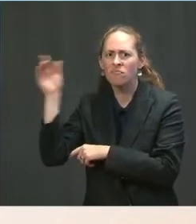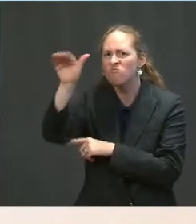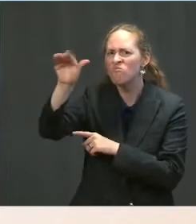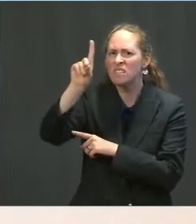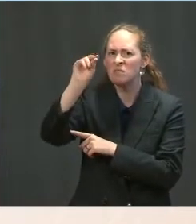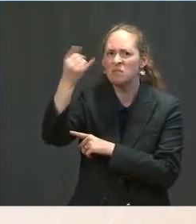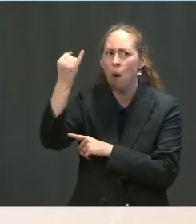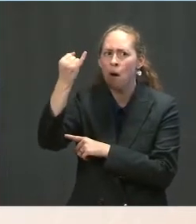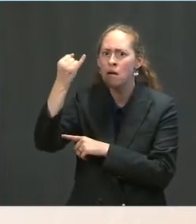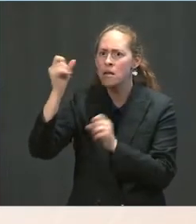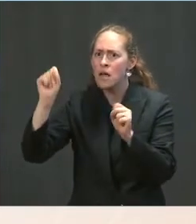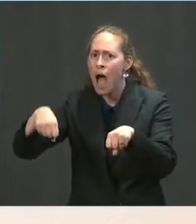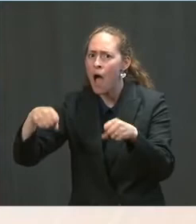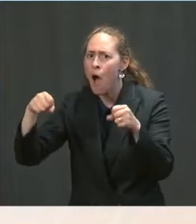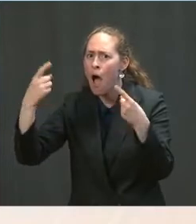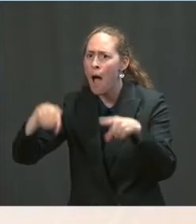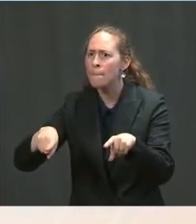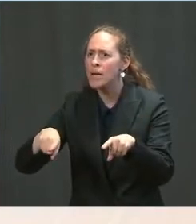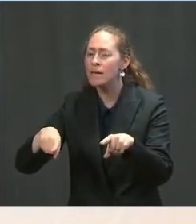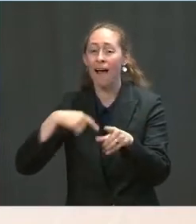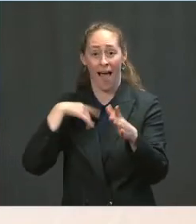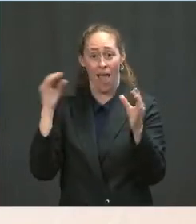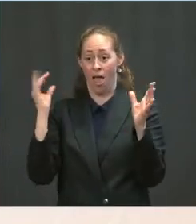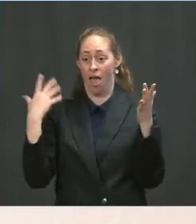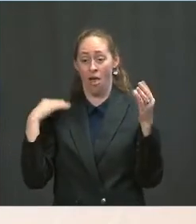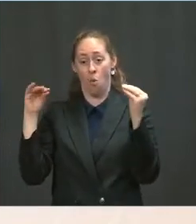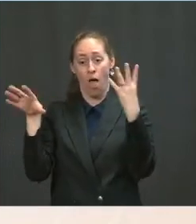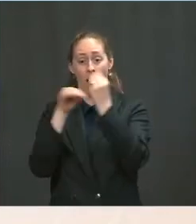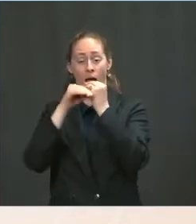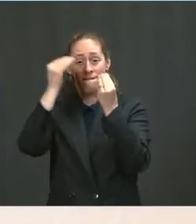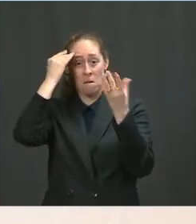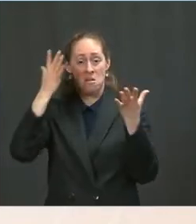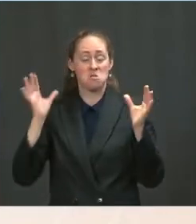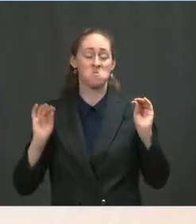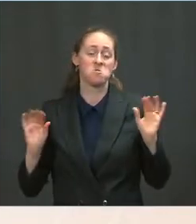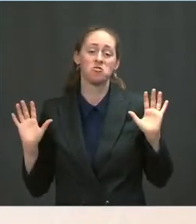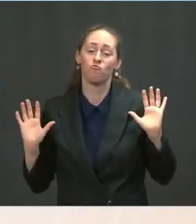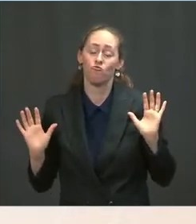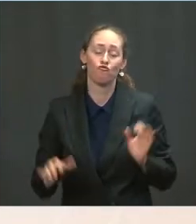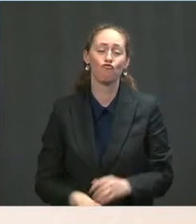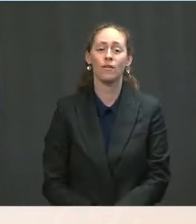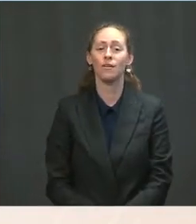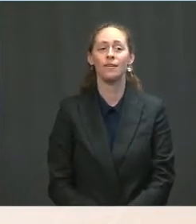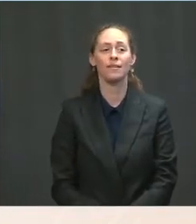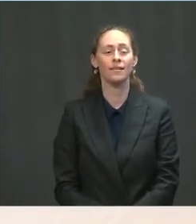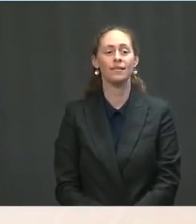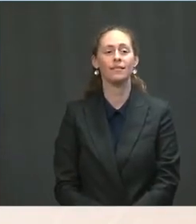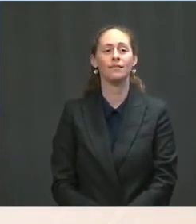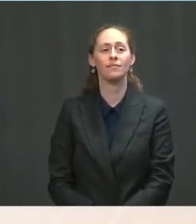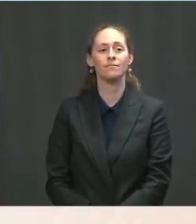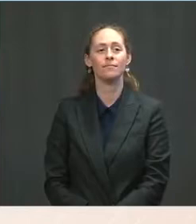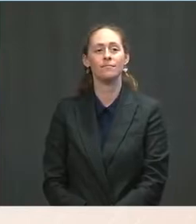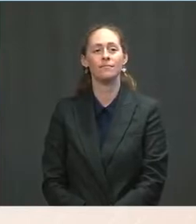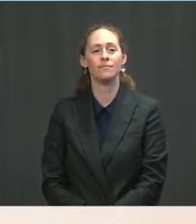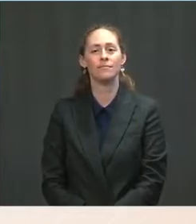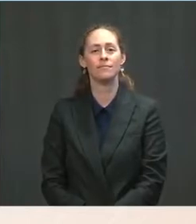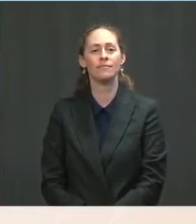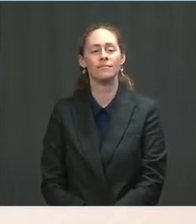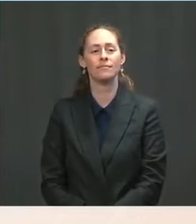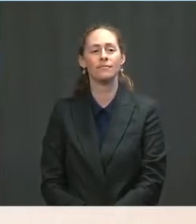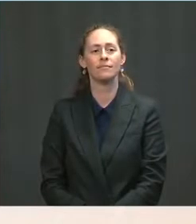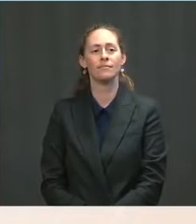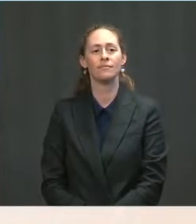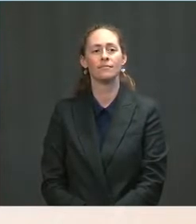I don't have any more to add to that. Okay. A lot of questions, obviously, about the super spreader event in Provincetown. More than